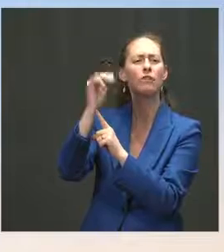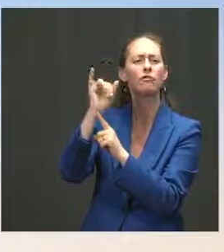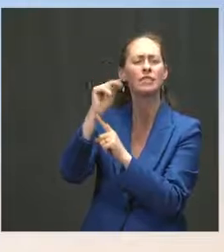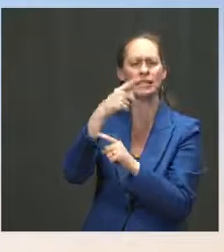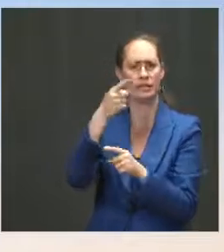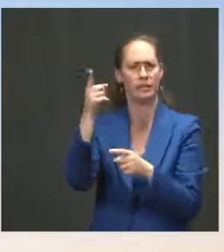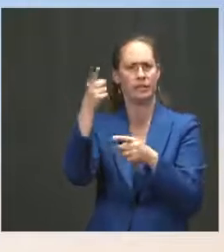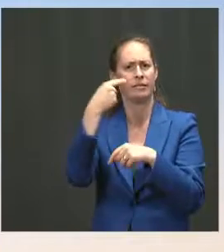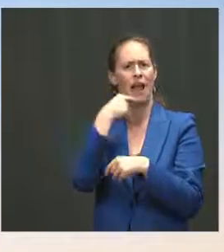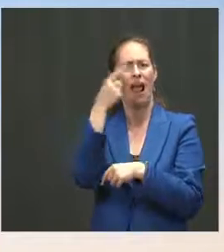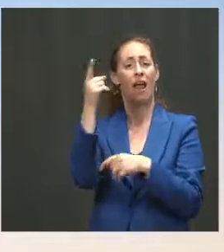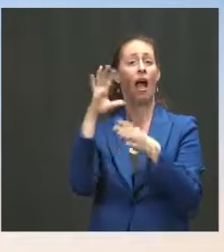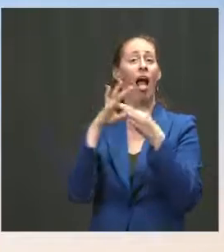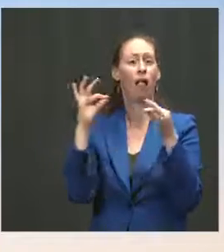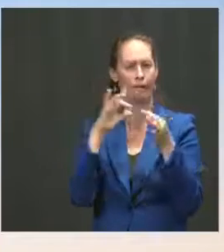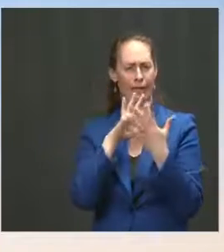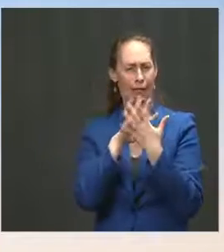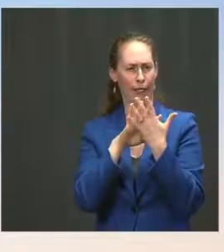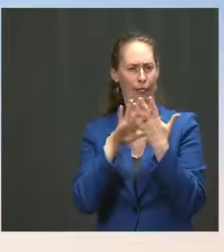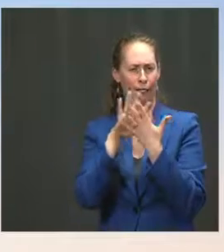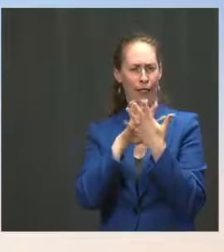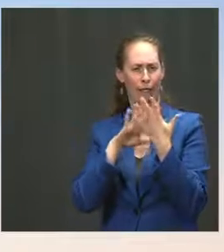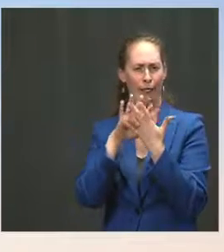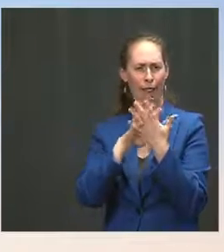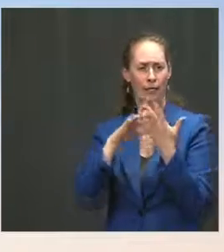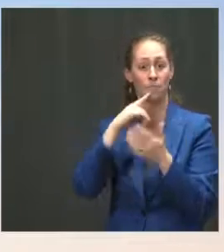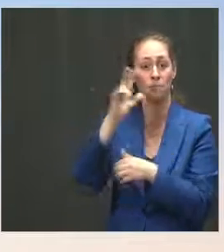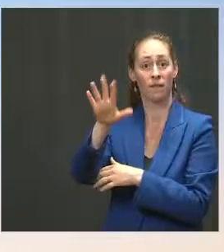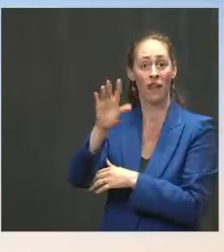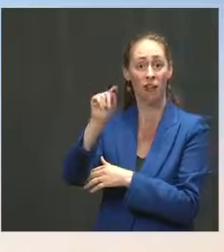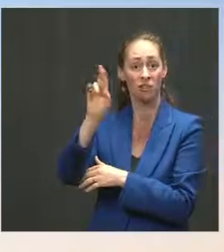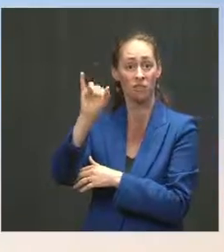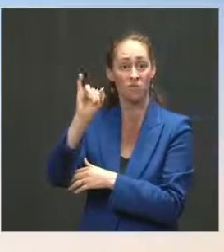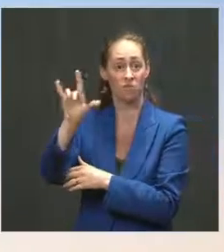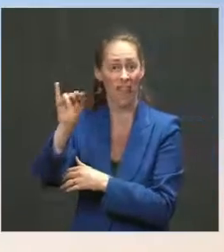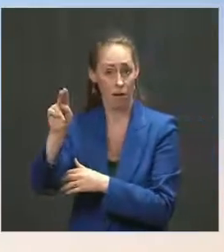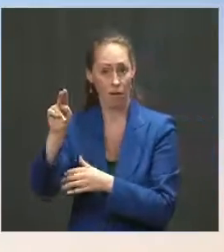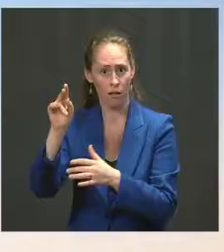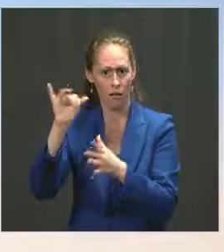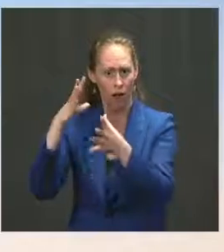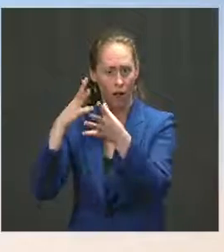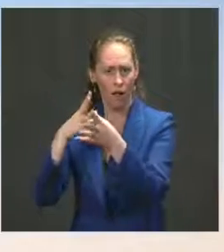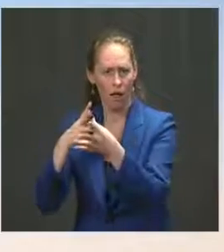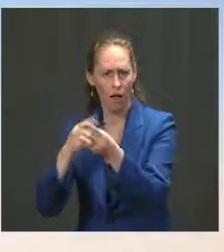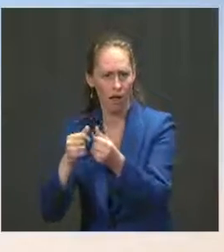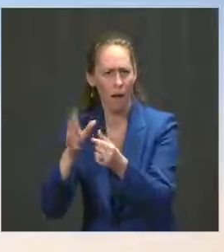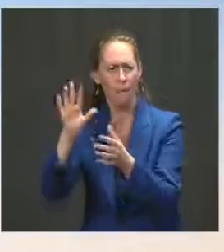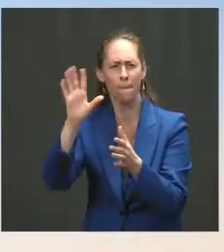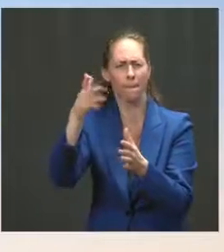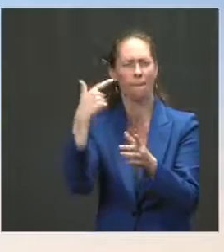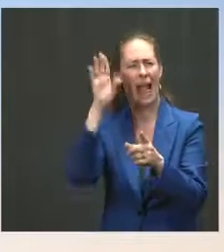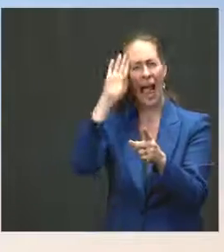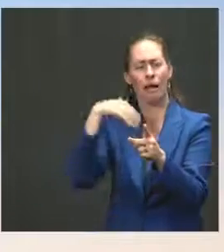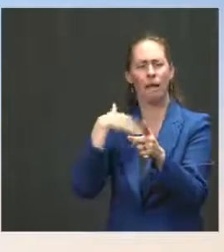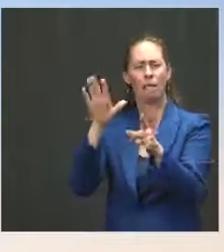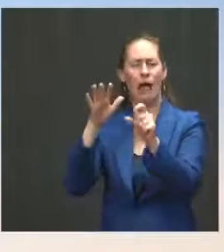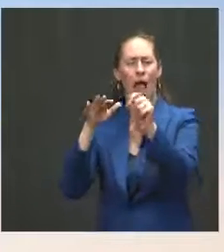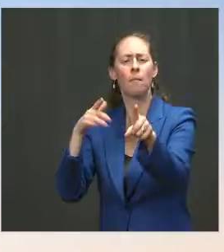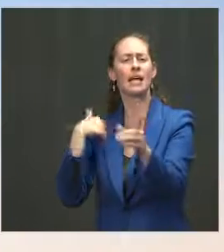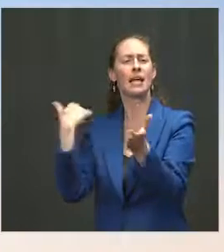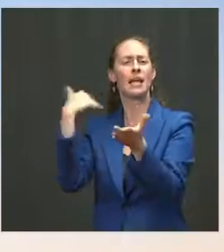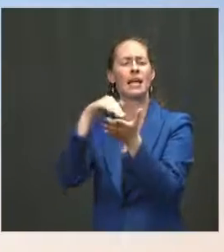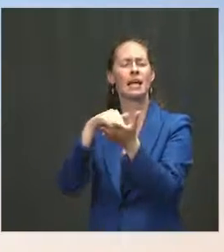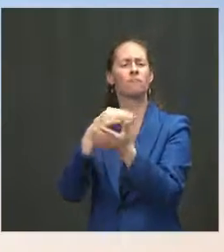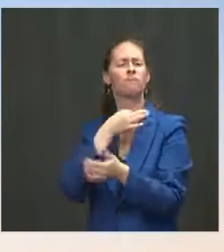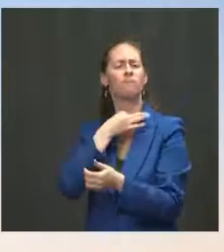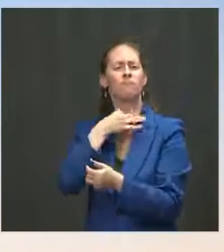the $3.5 trillion price tag. Does that mean for now, I know we've asked you about this a couple times, but your position, the White House position right now, is that it